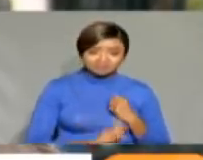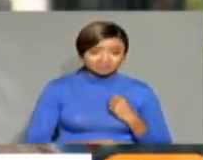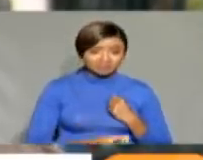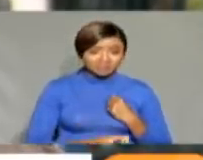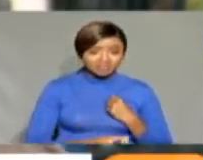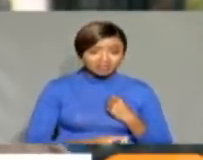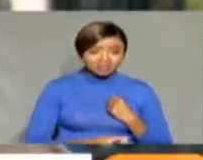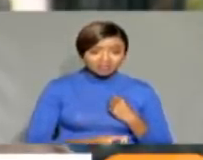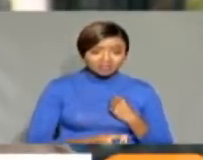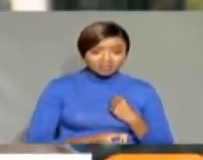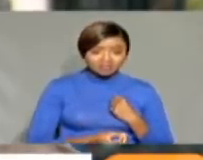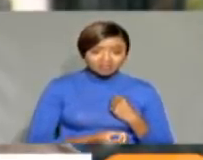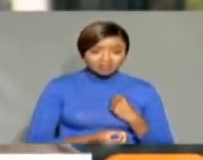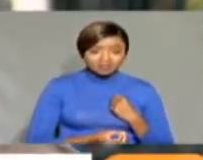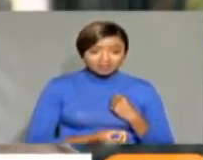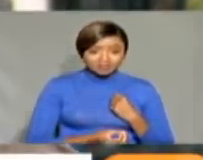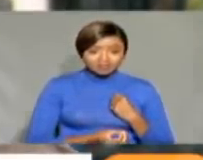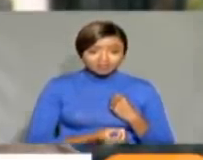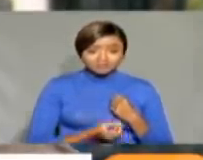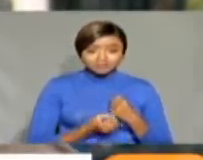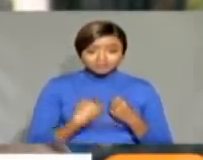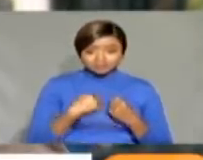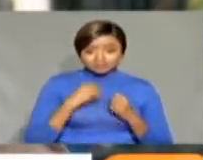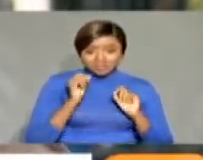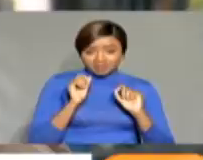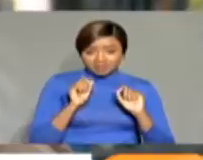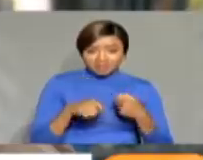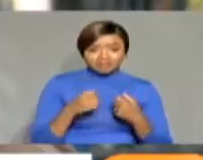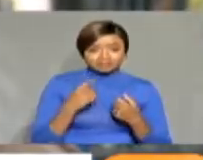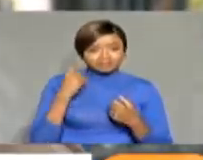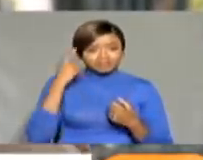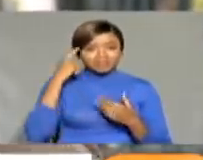I couldn't connect my health the way I'm going.